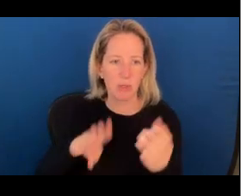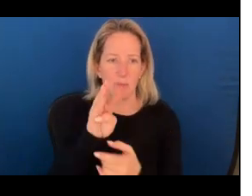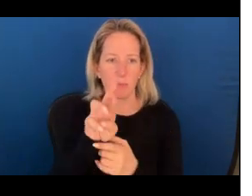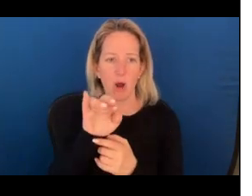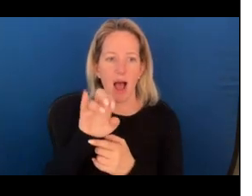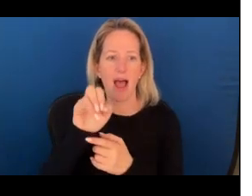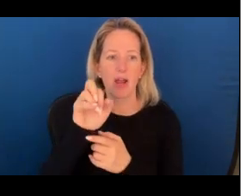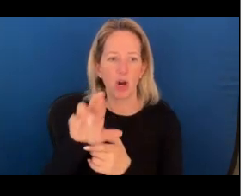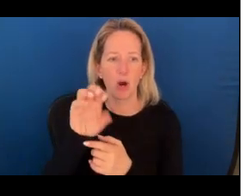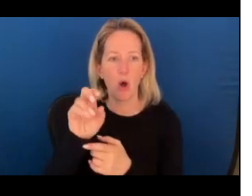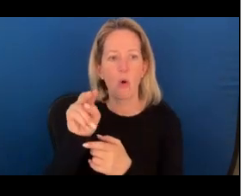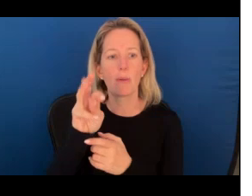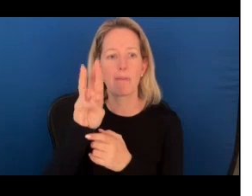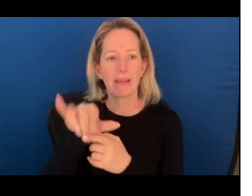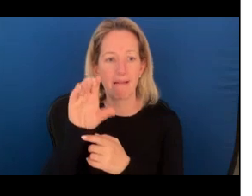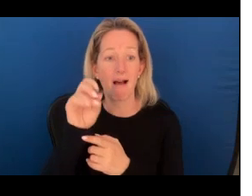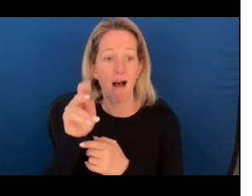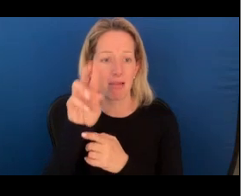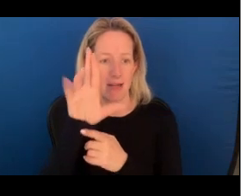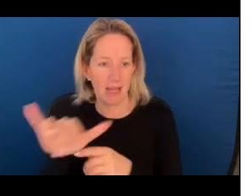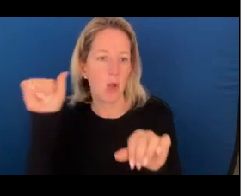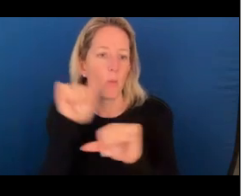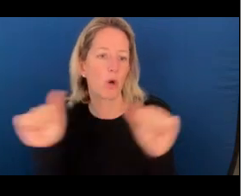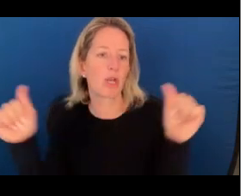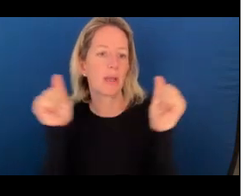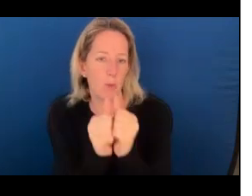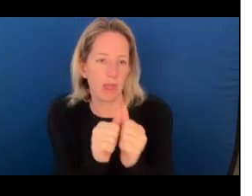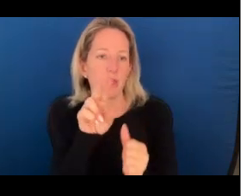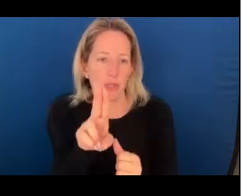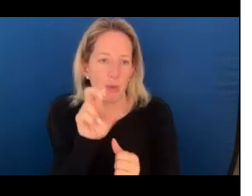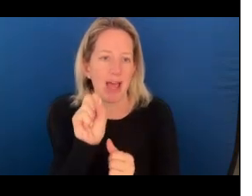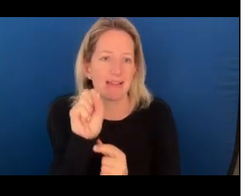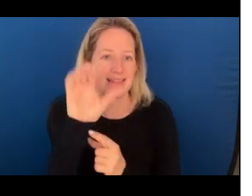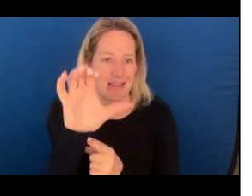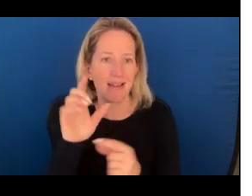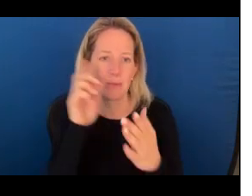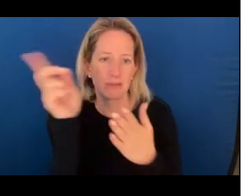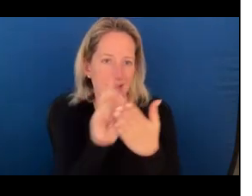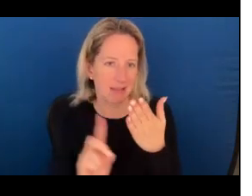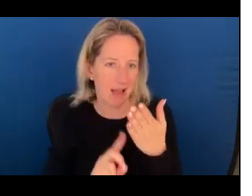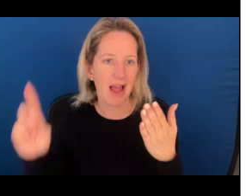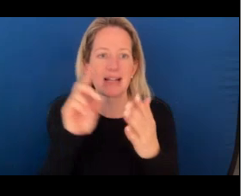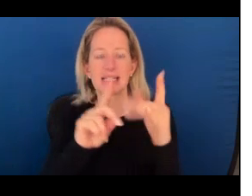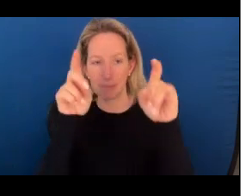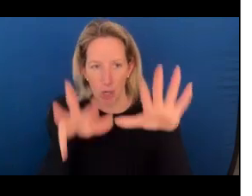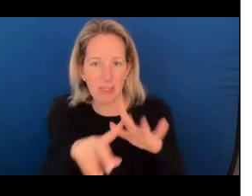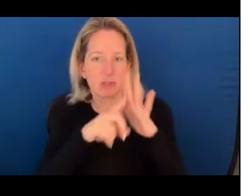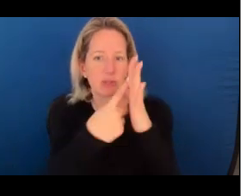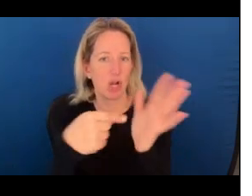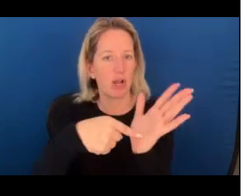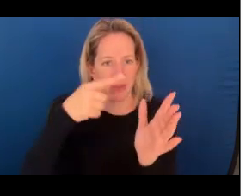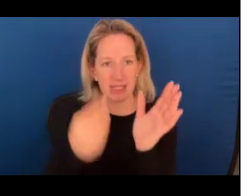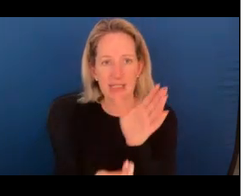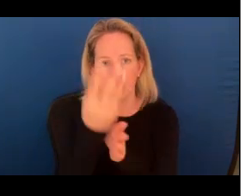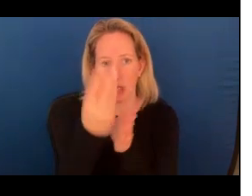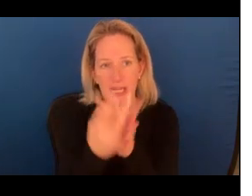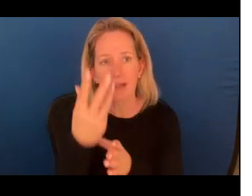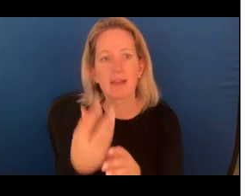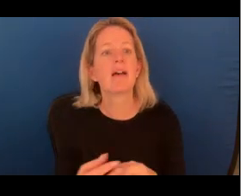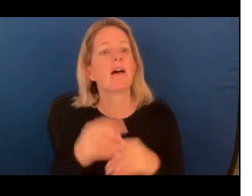my colleague Bill Stroh-Snyder at USC. They're going to be, you know, designing an experiment to start this spring where we're basically testing, thank